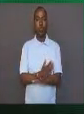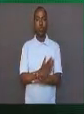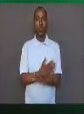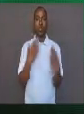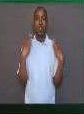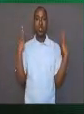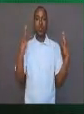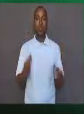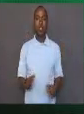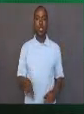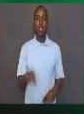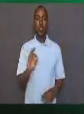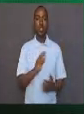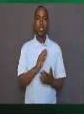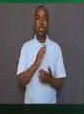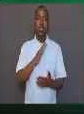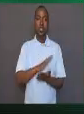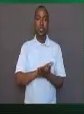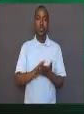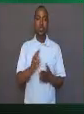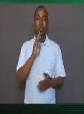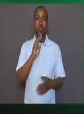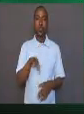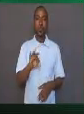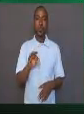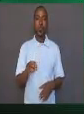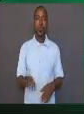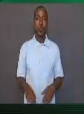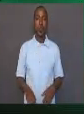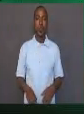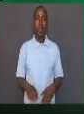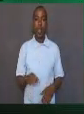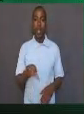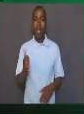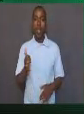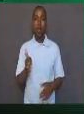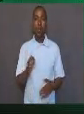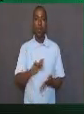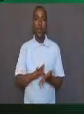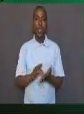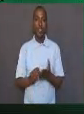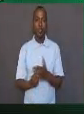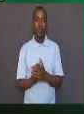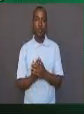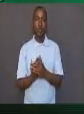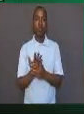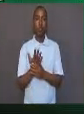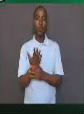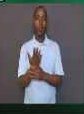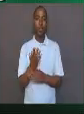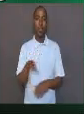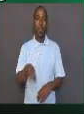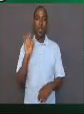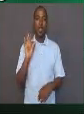cleaning water wells, and producing medicine that would positively